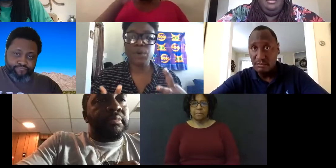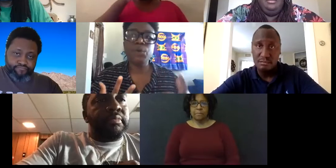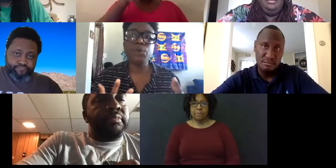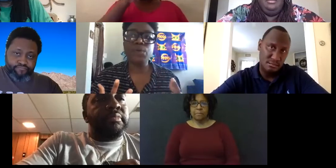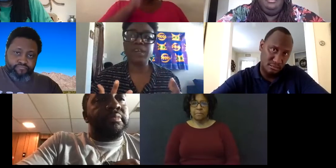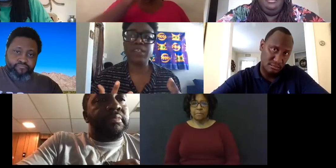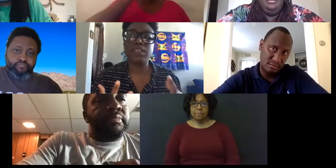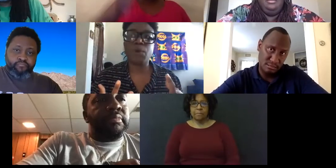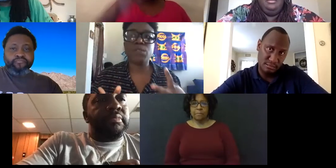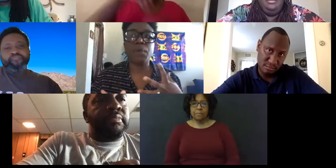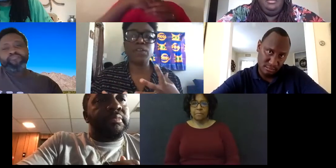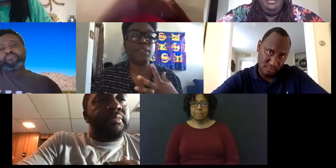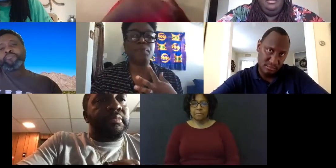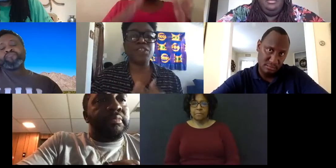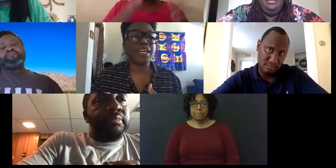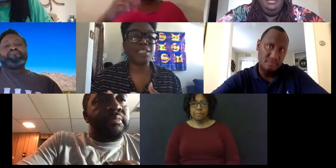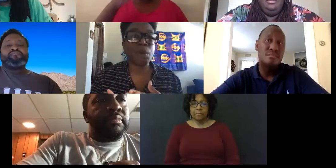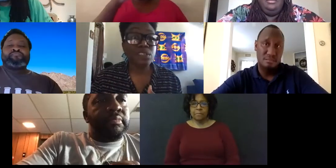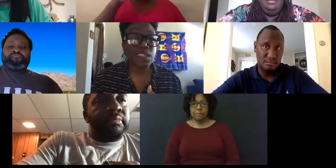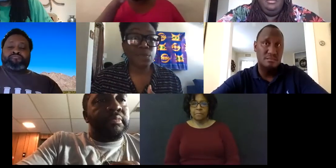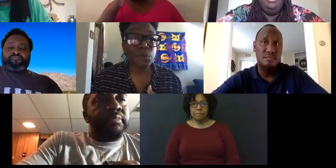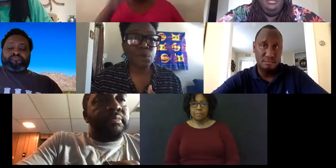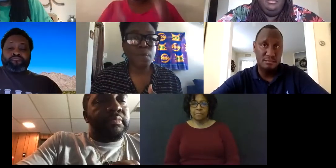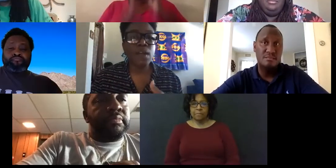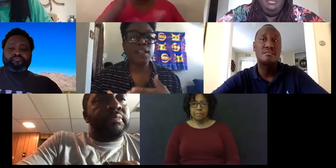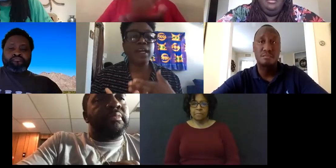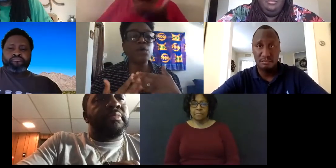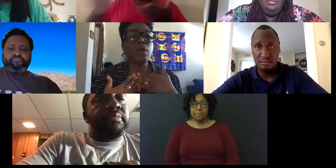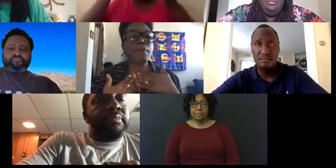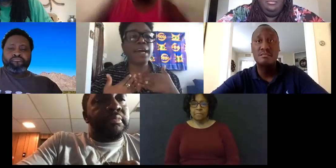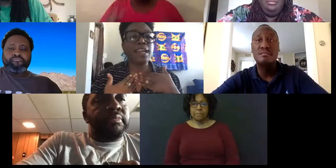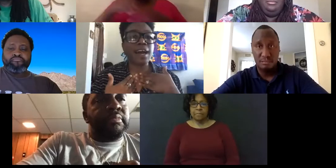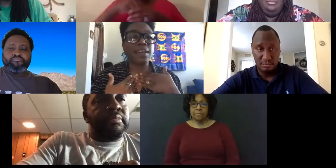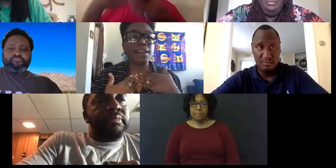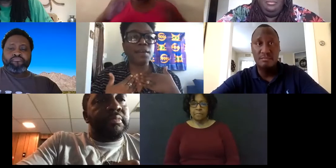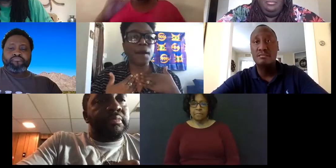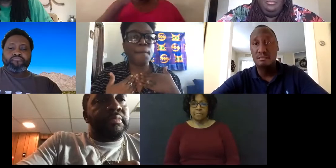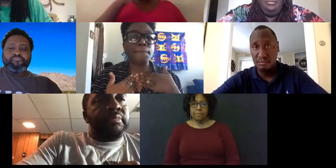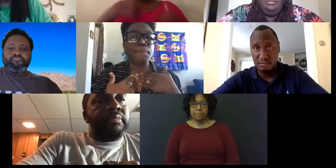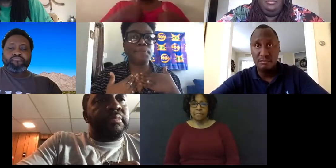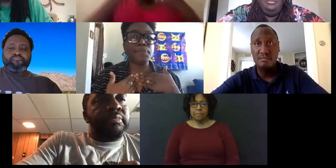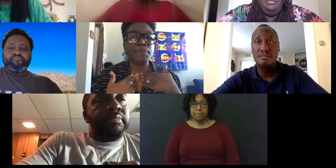room, who is the most multiply marginalized person in the room? Like, who am I not